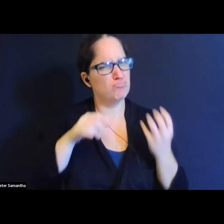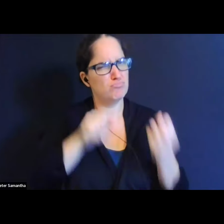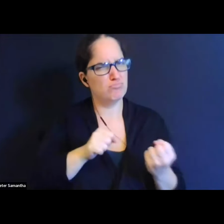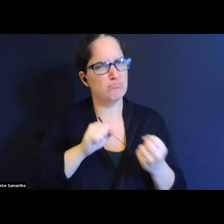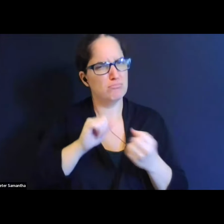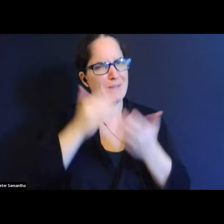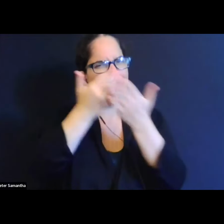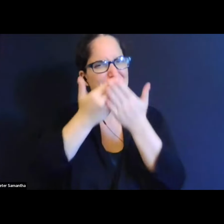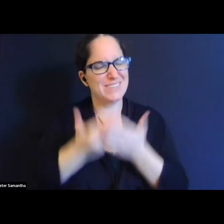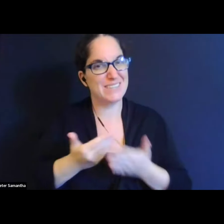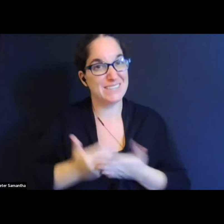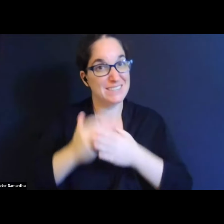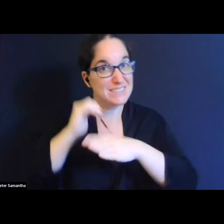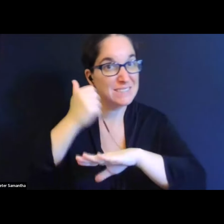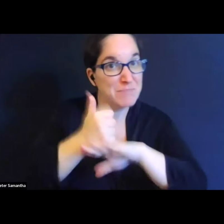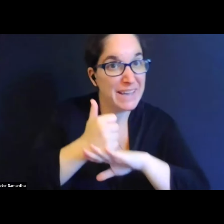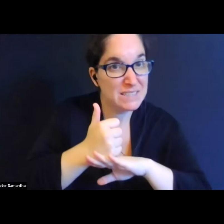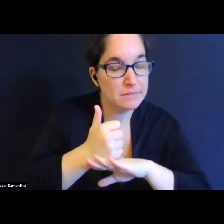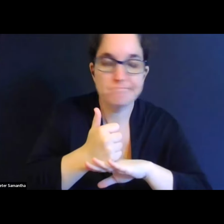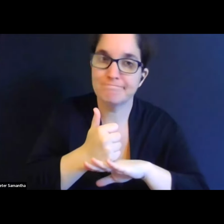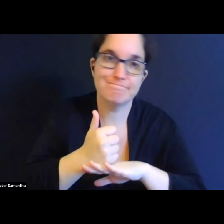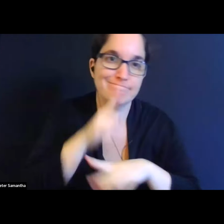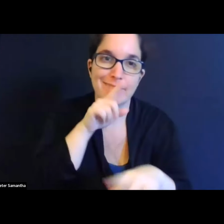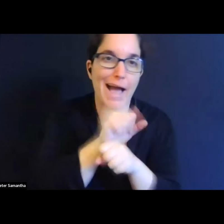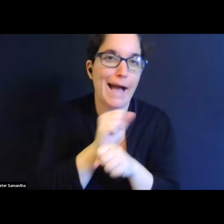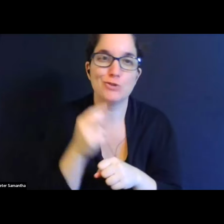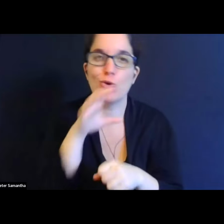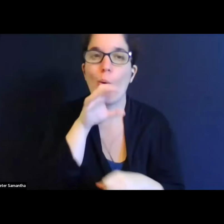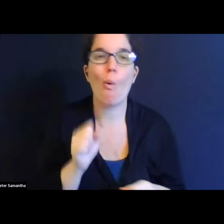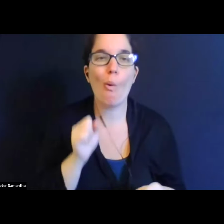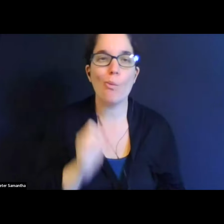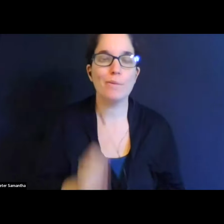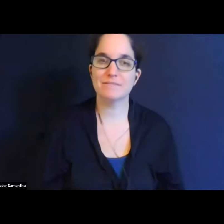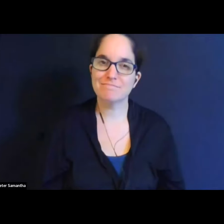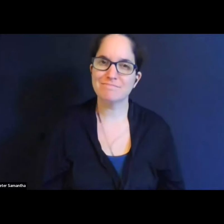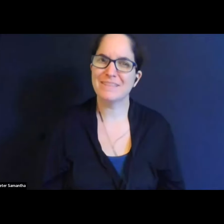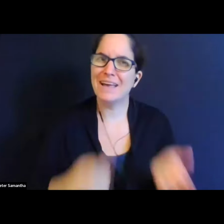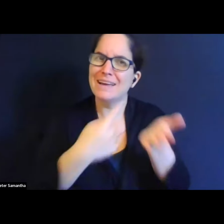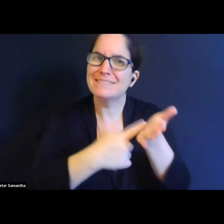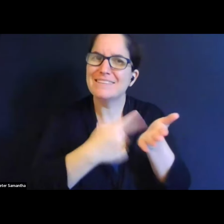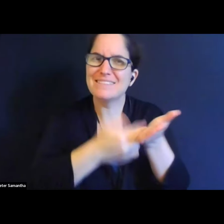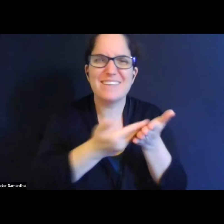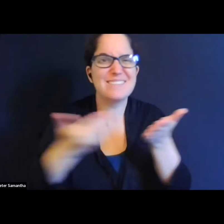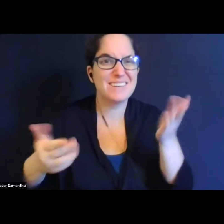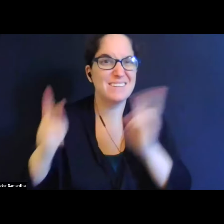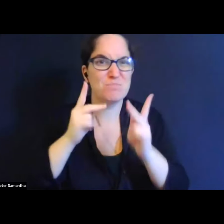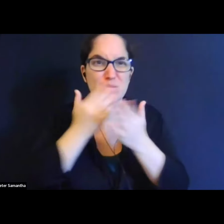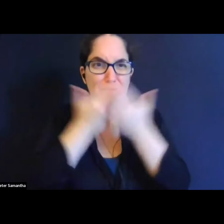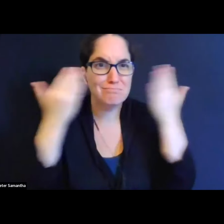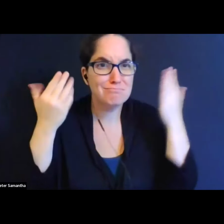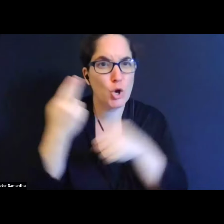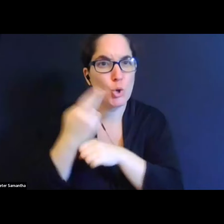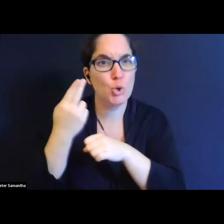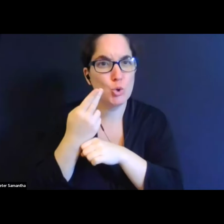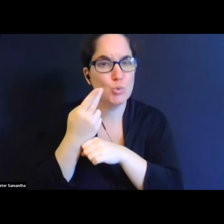it's antiquated. It's using language nobody uses anymore, talking about products nobody uses anymore. So what